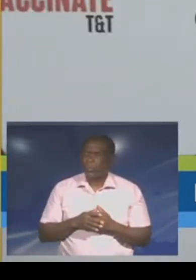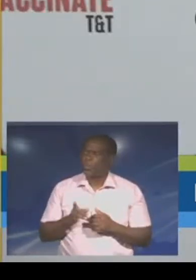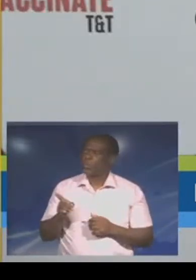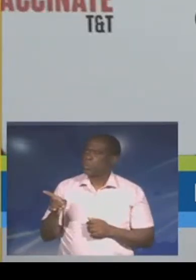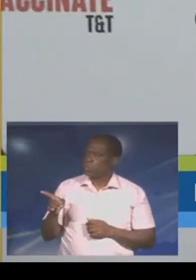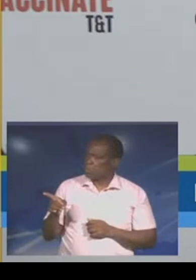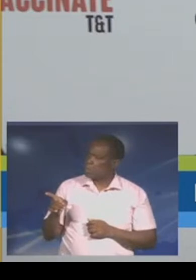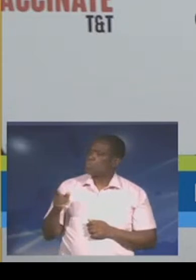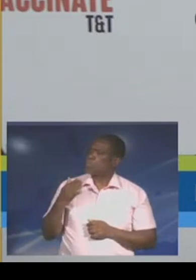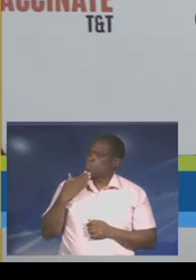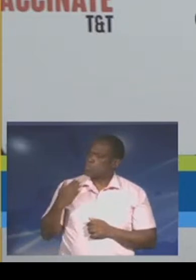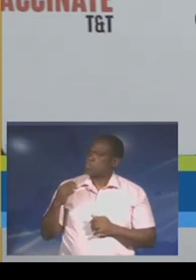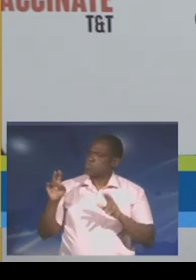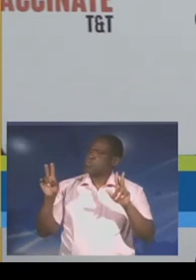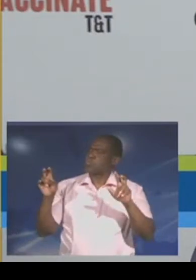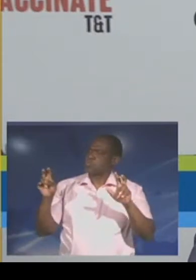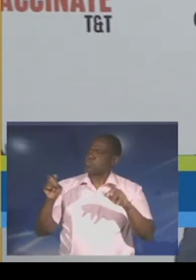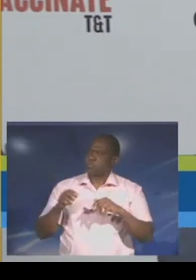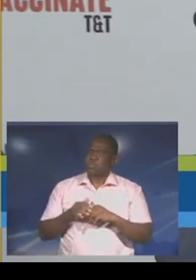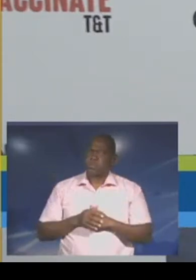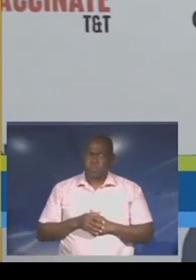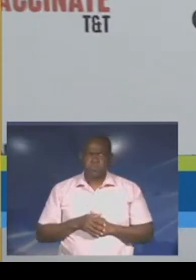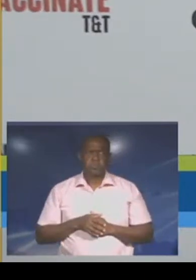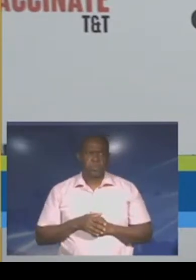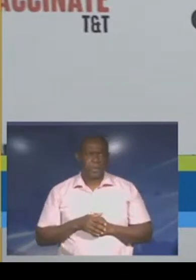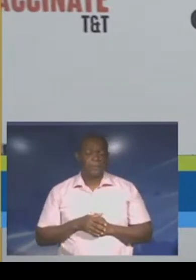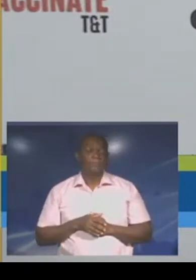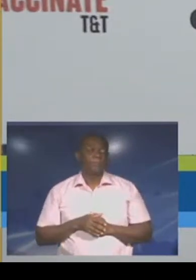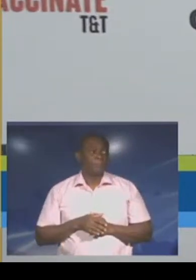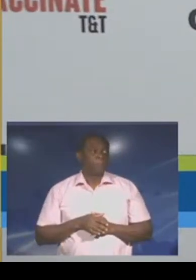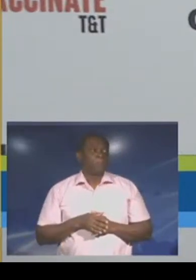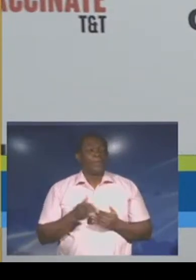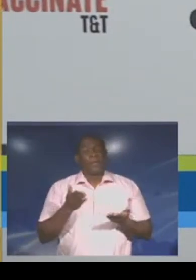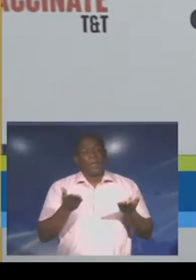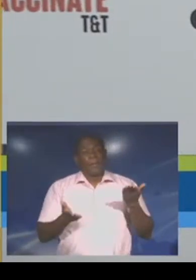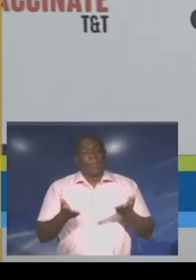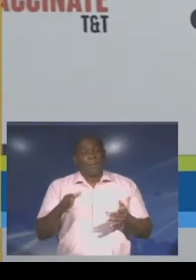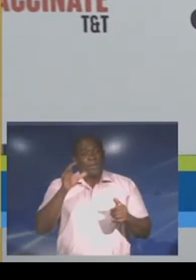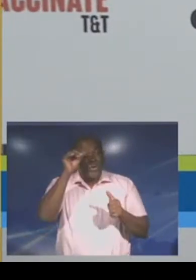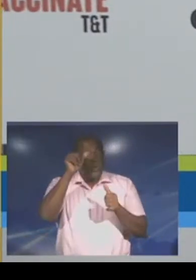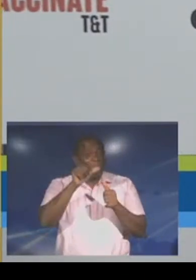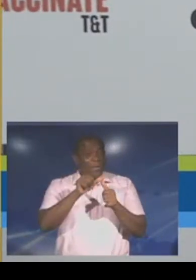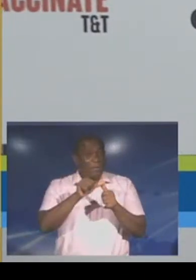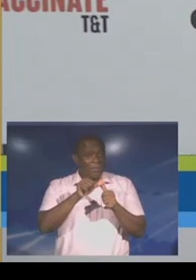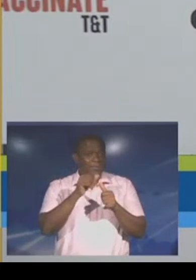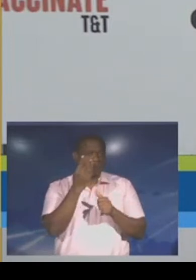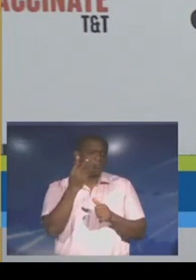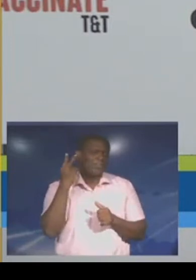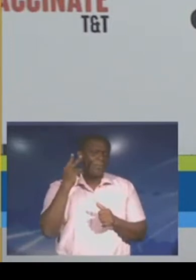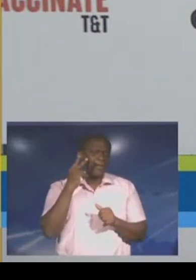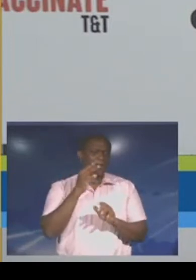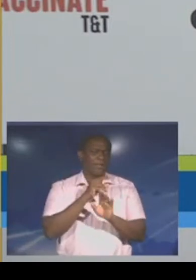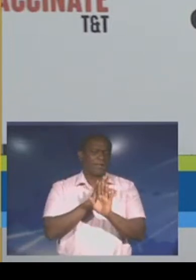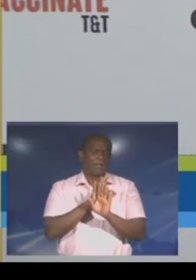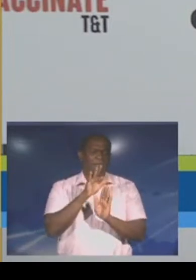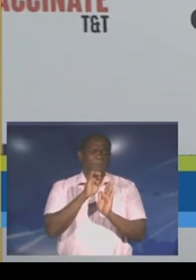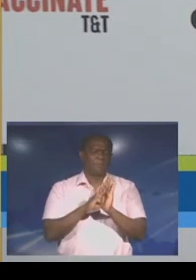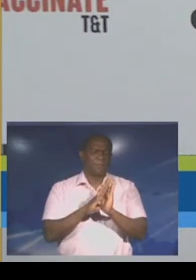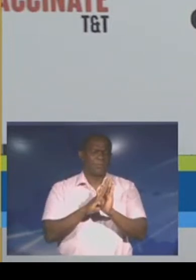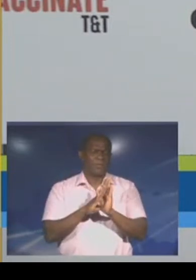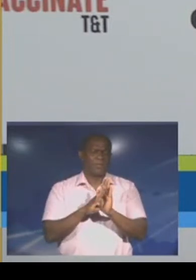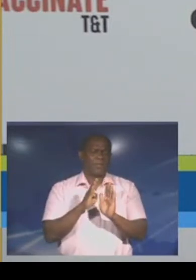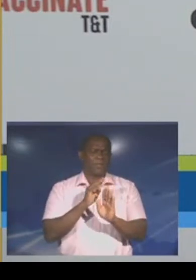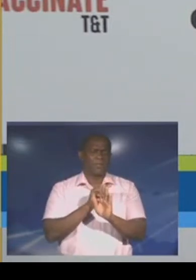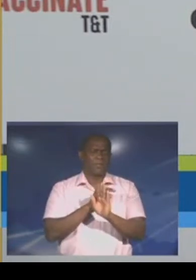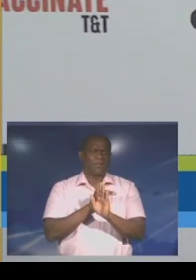Good question and good issue to raise. So you may recall back in February, March, I believed, I did